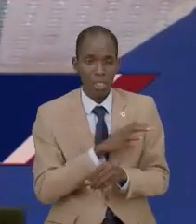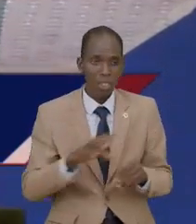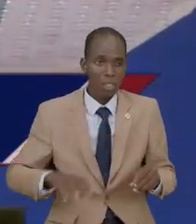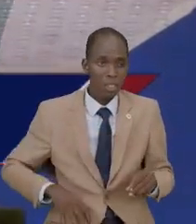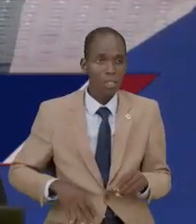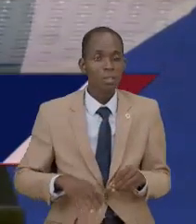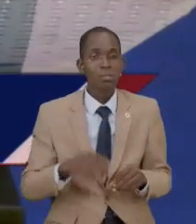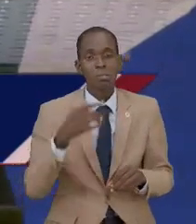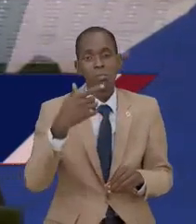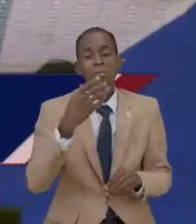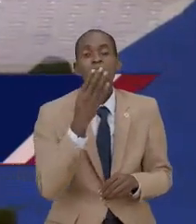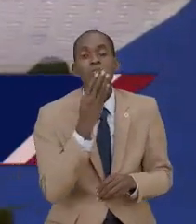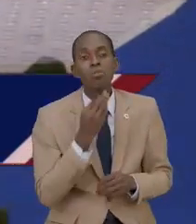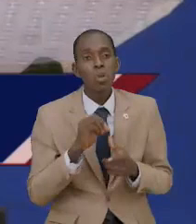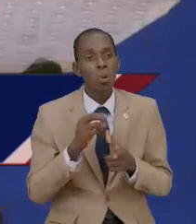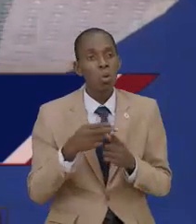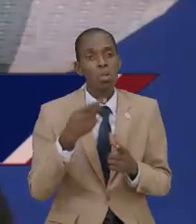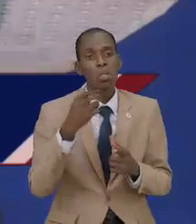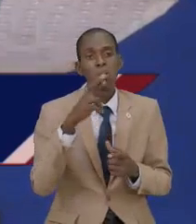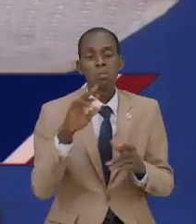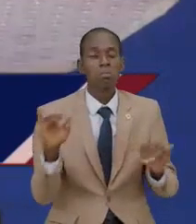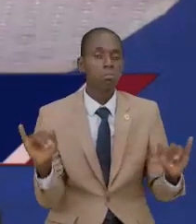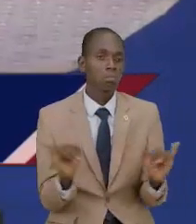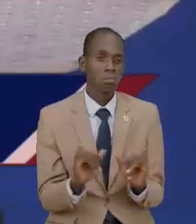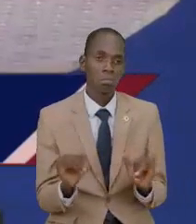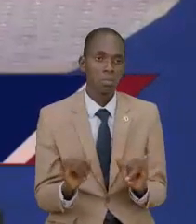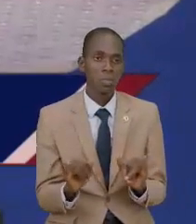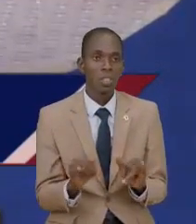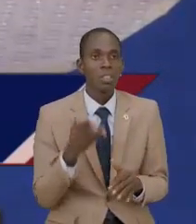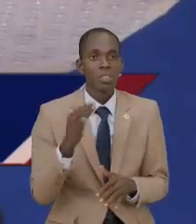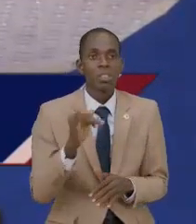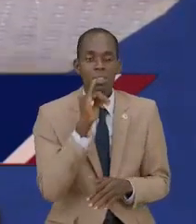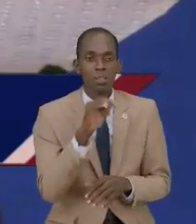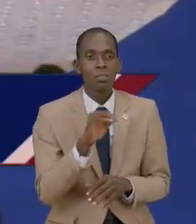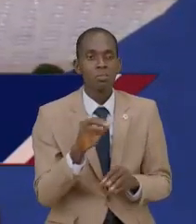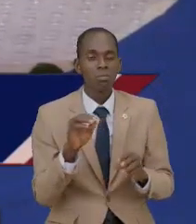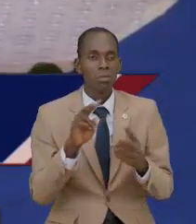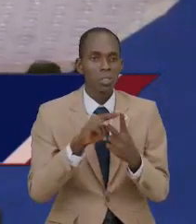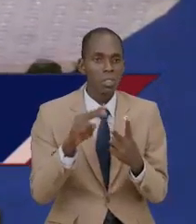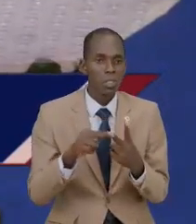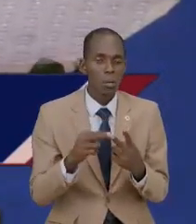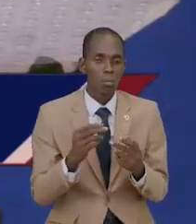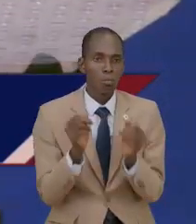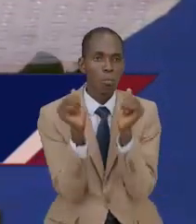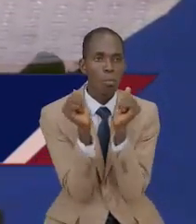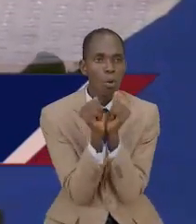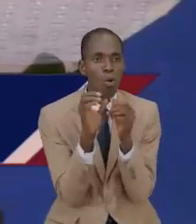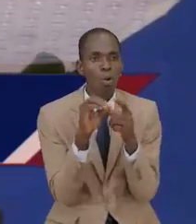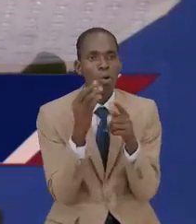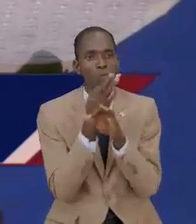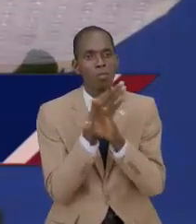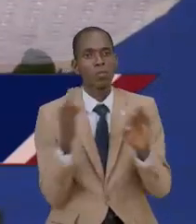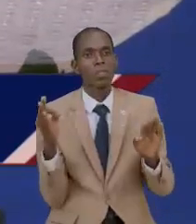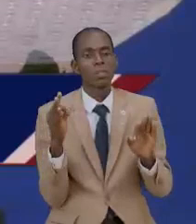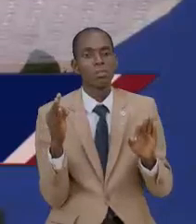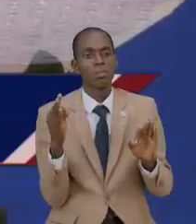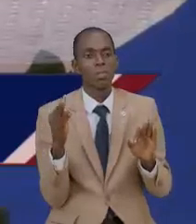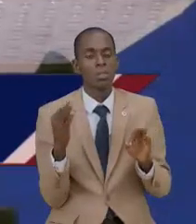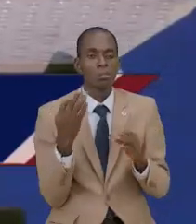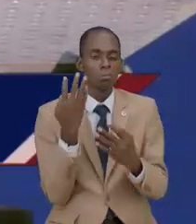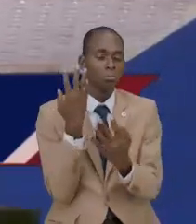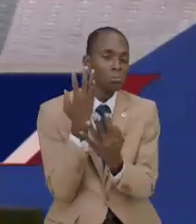Jew or Greek, the same. There is neither bond nor free, slave or